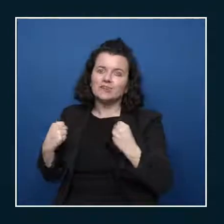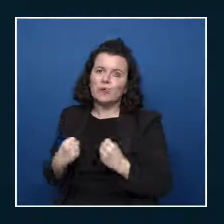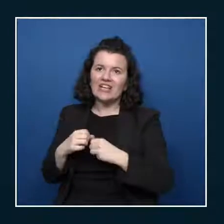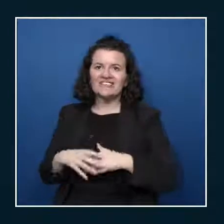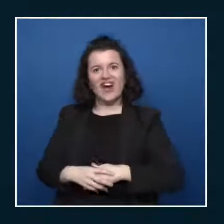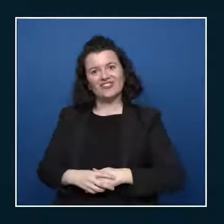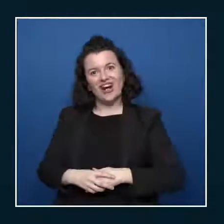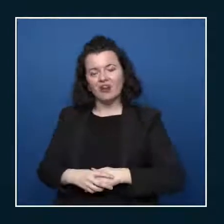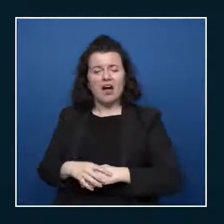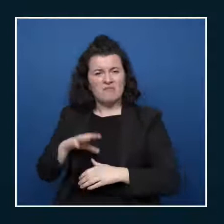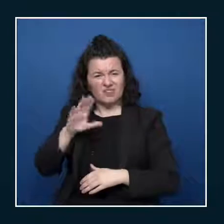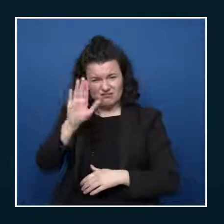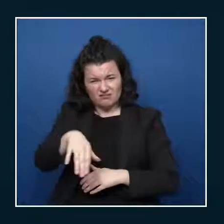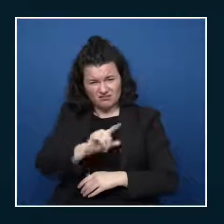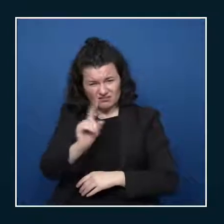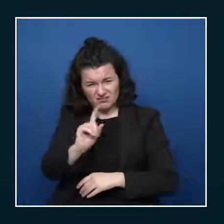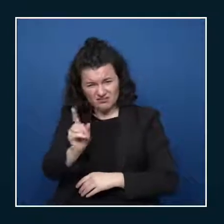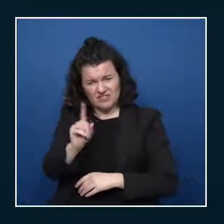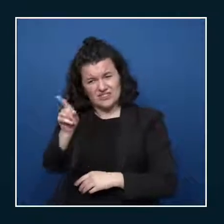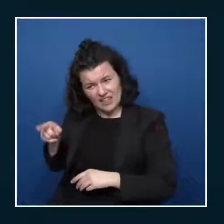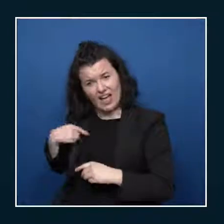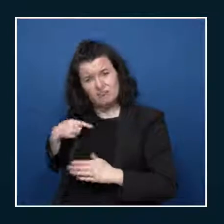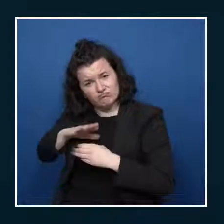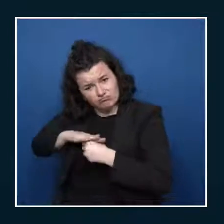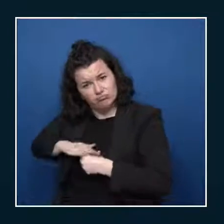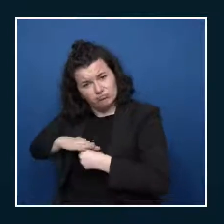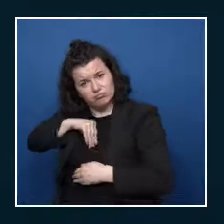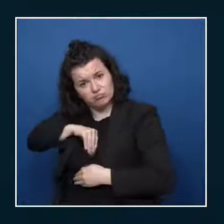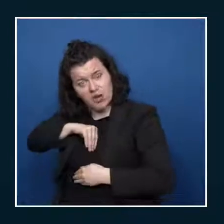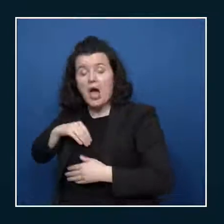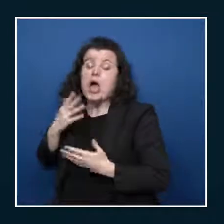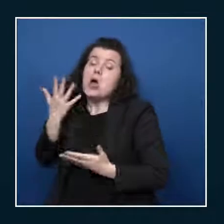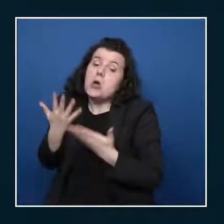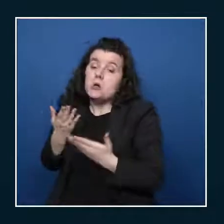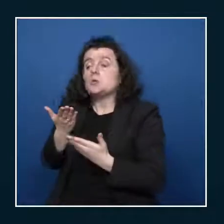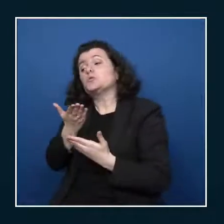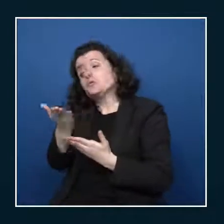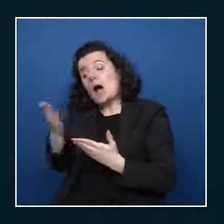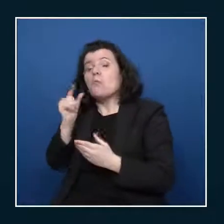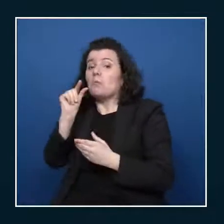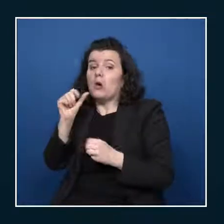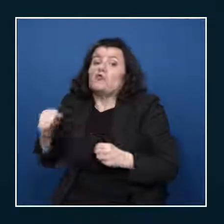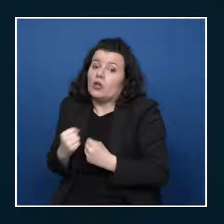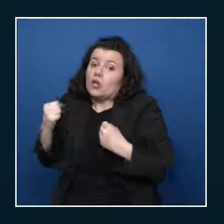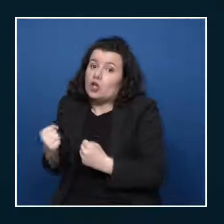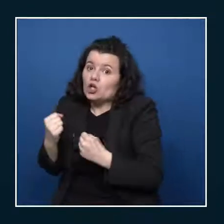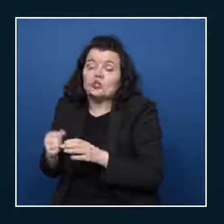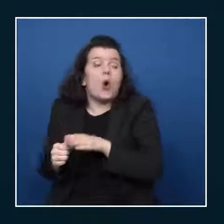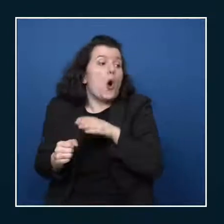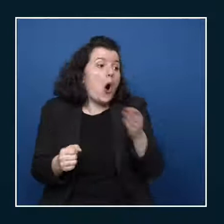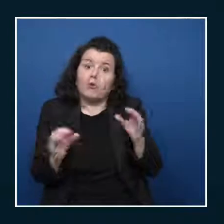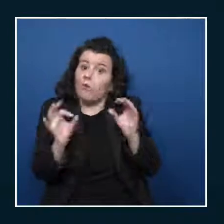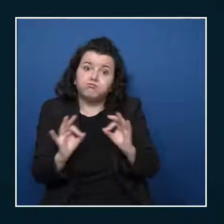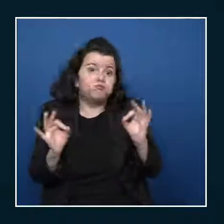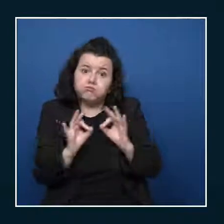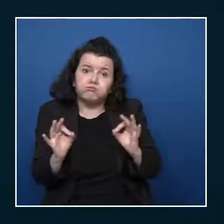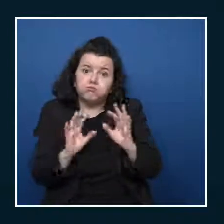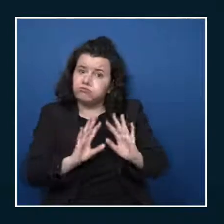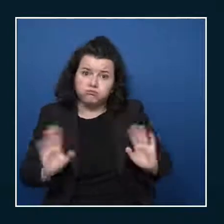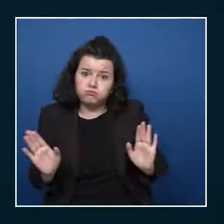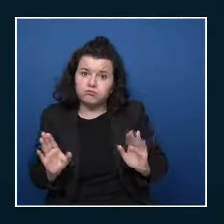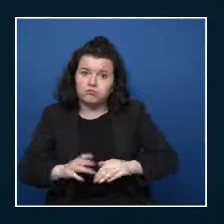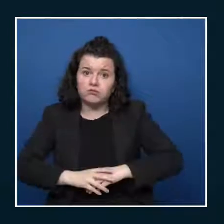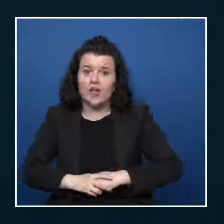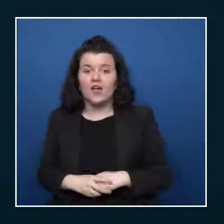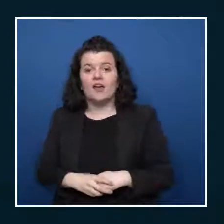show. I had a really good time with it. Some of that stuff was rehearsed. Some of it wasn't. And the thing is, you probably would